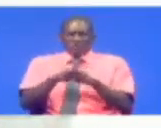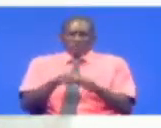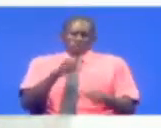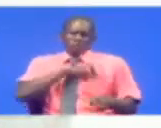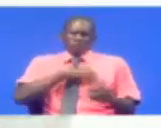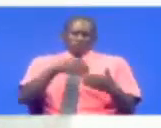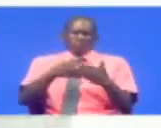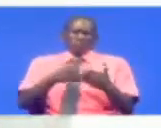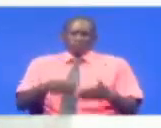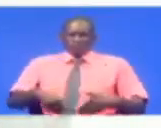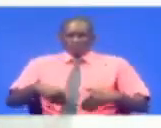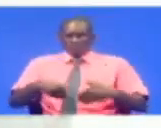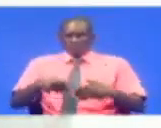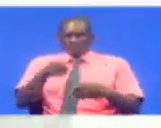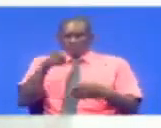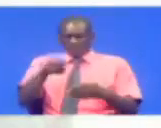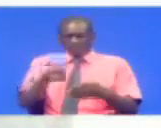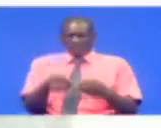before provisions was up